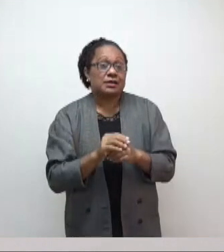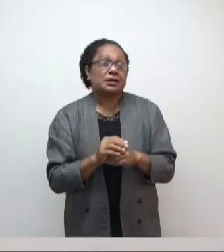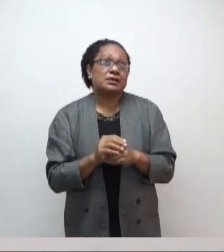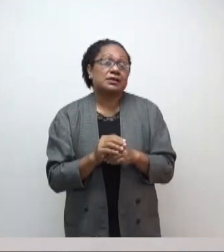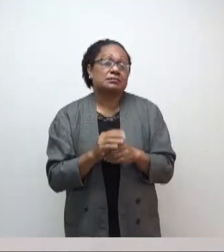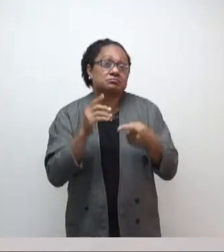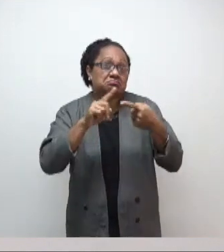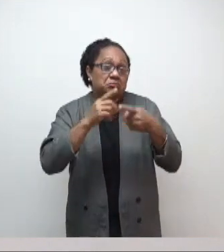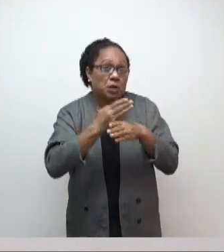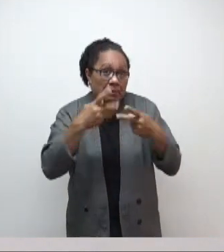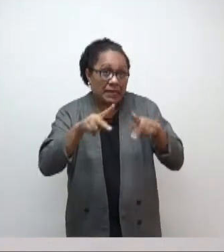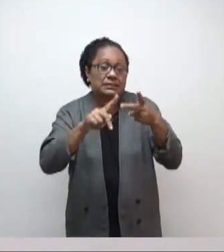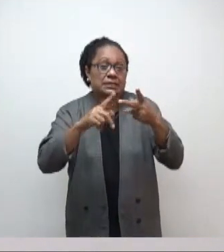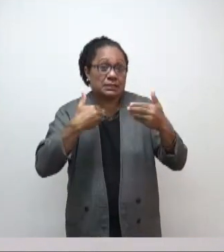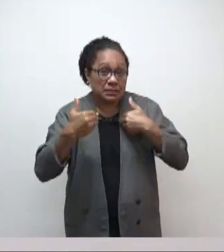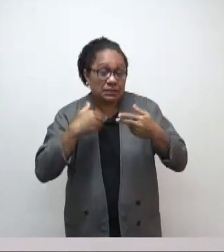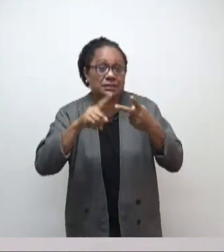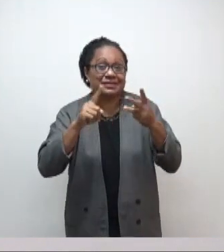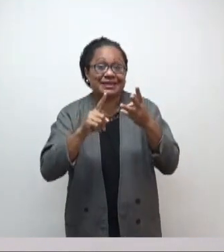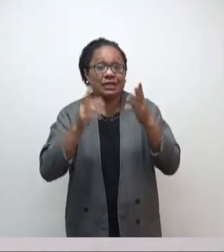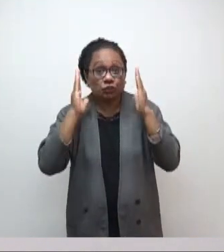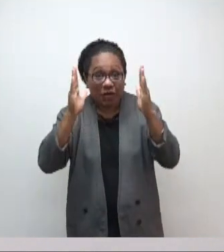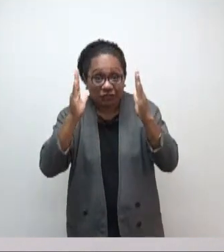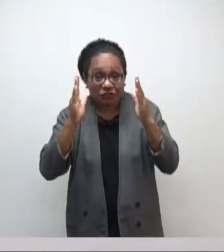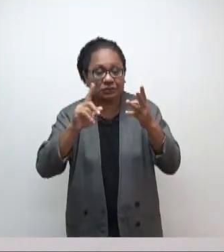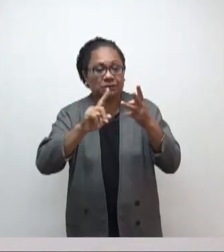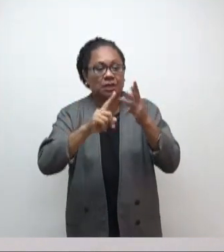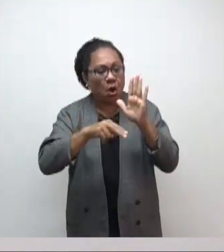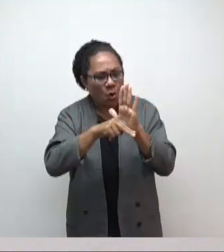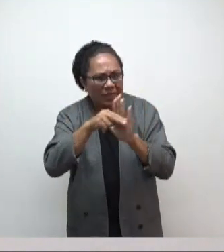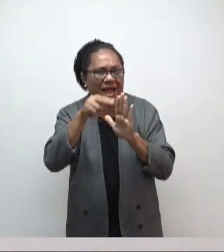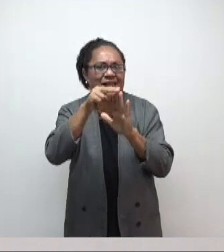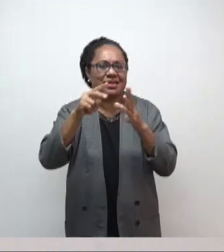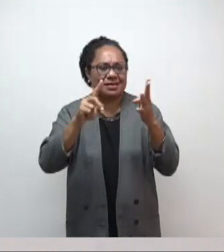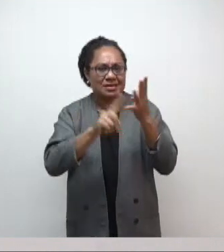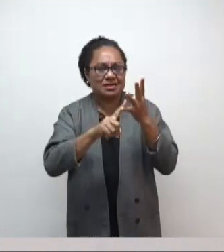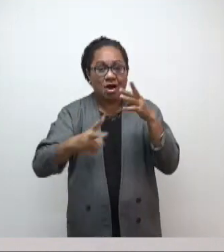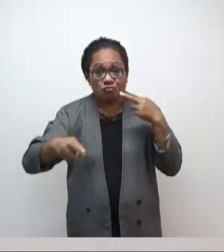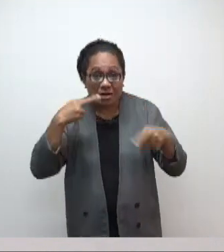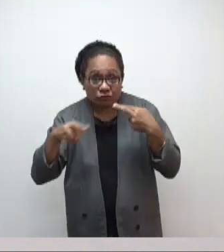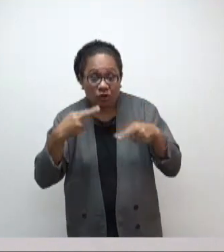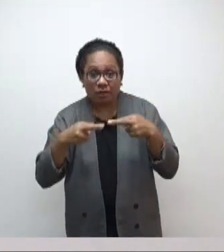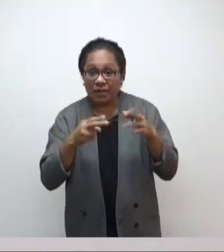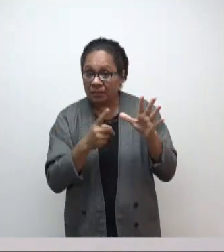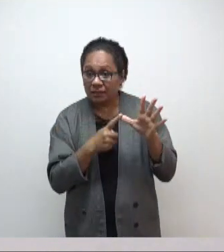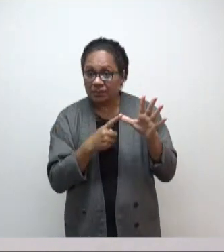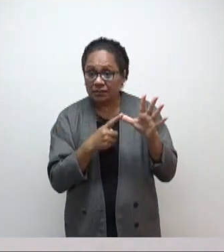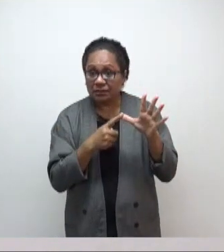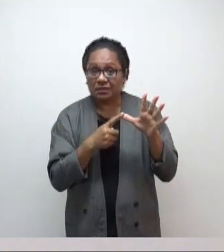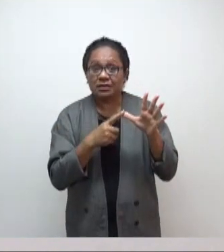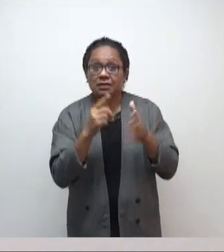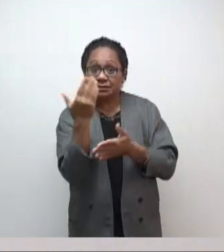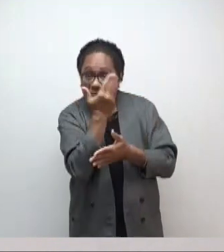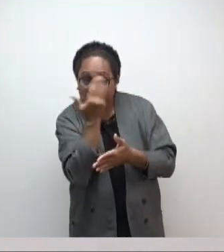tertiary institutions, houses of worship, hotels, restaurants, cafes,